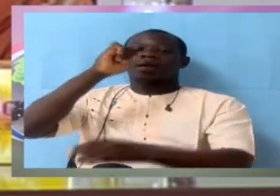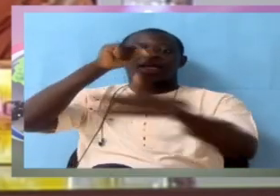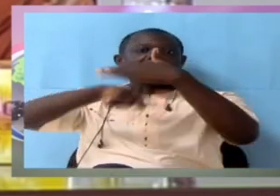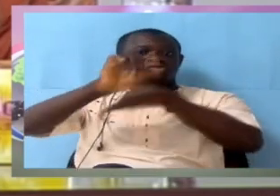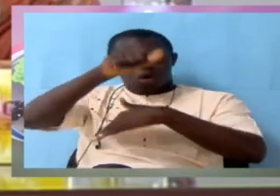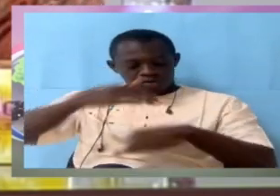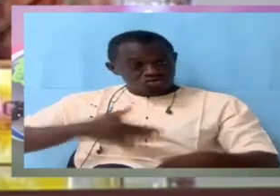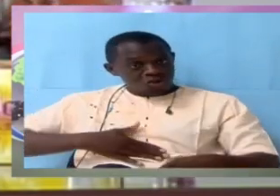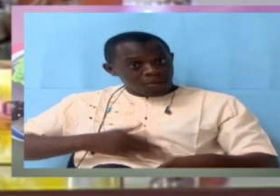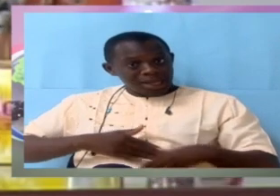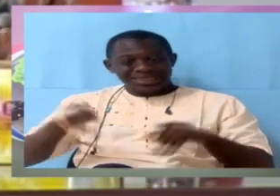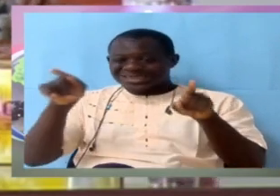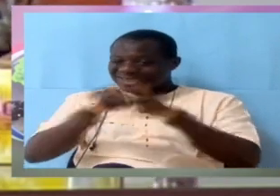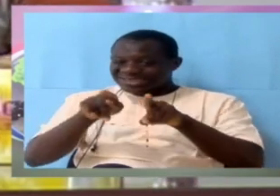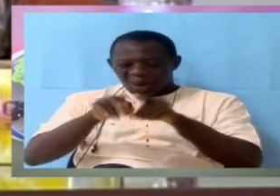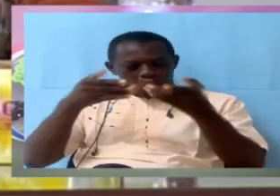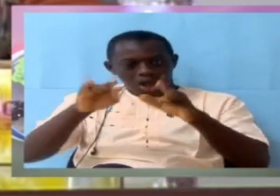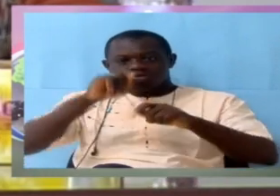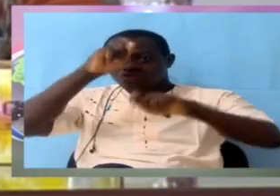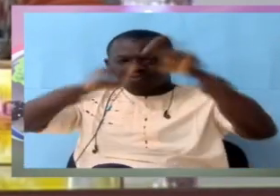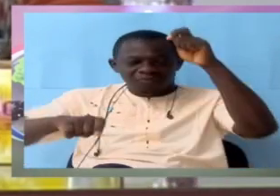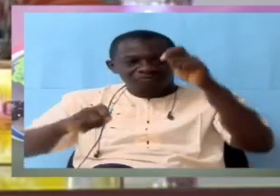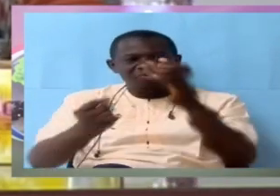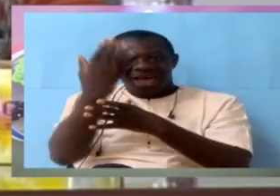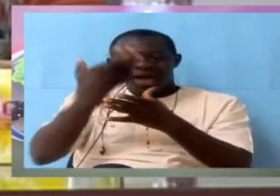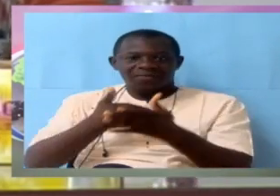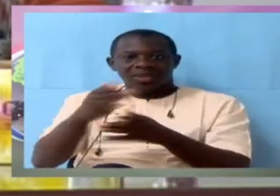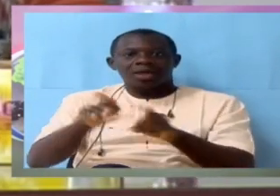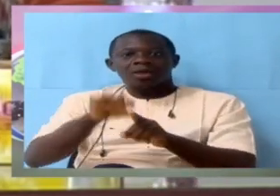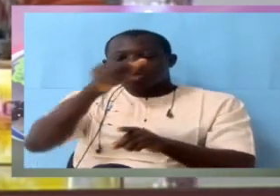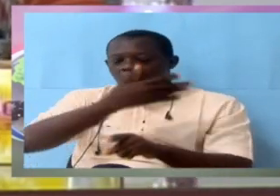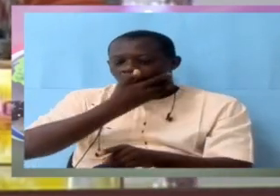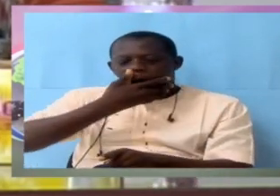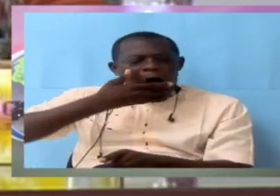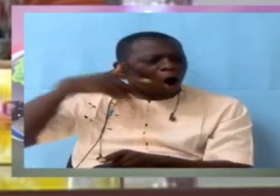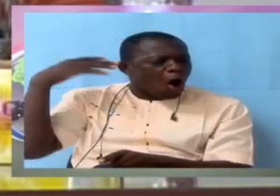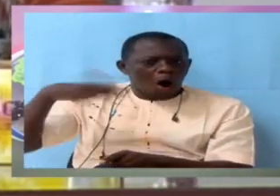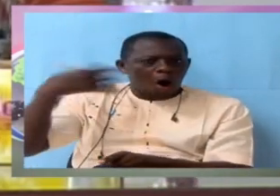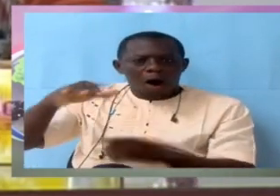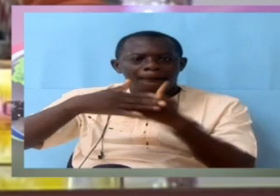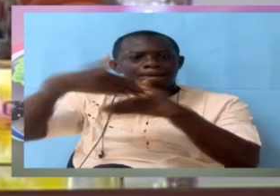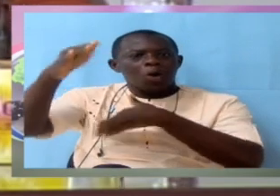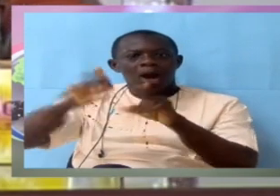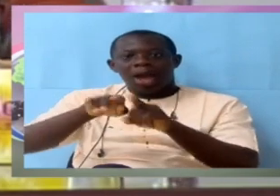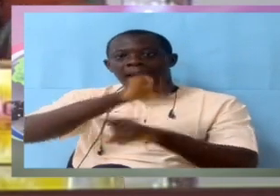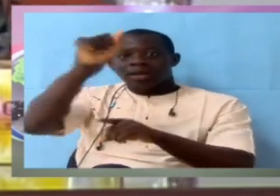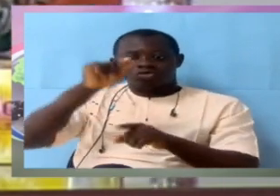fire in your stomach. It becomes very, very hot. And your stomach, you will suffer from diarrhea.